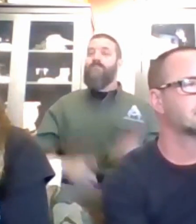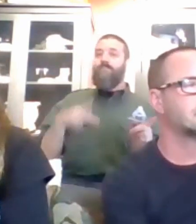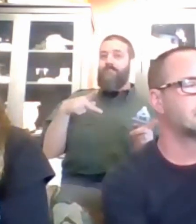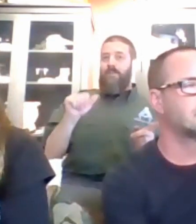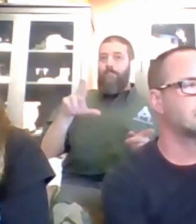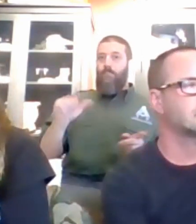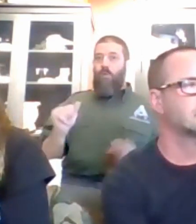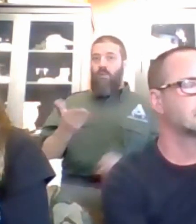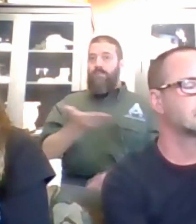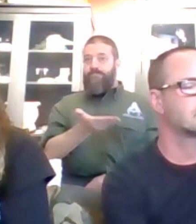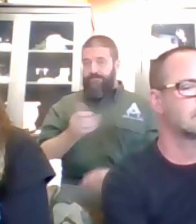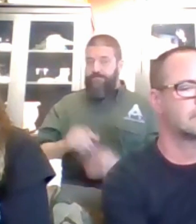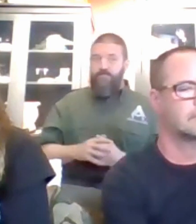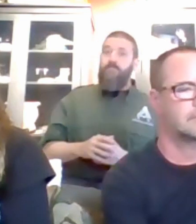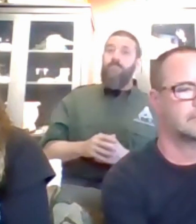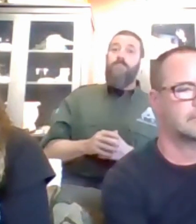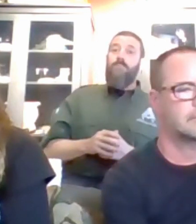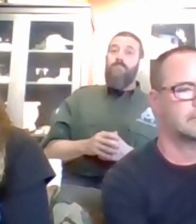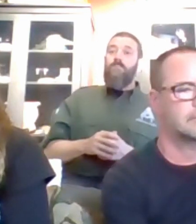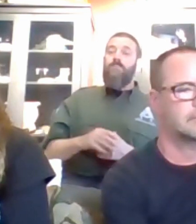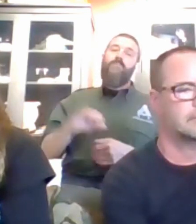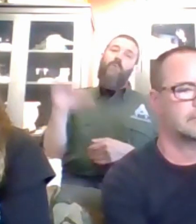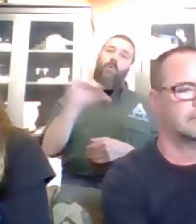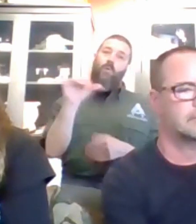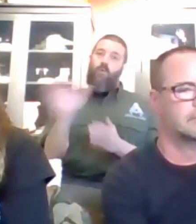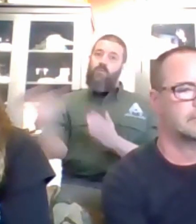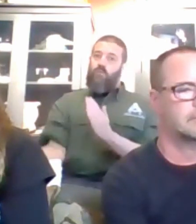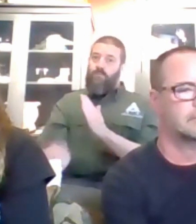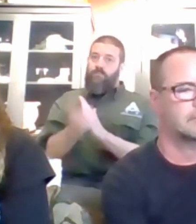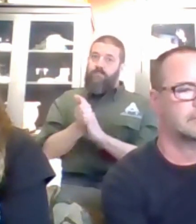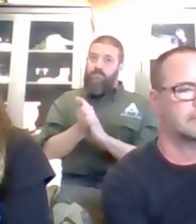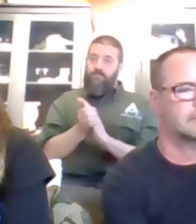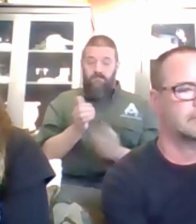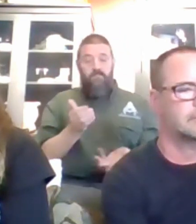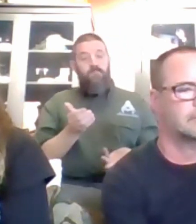Mm-hmm. Yeah. And just to, as an aside,